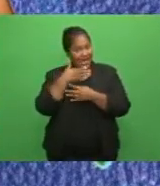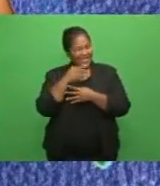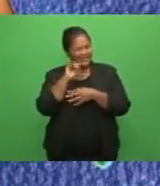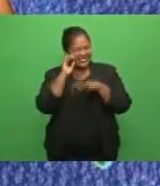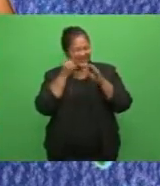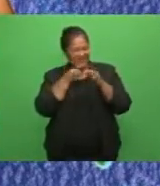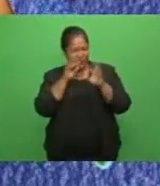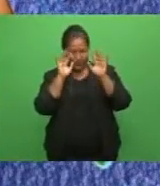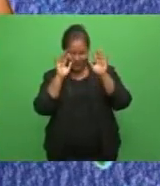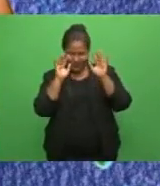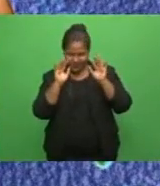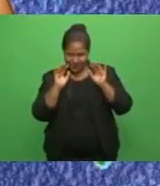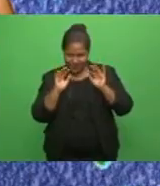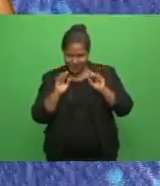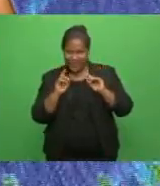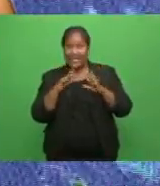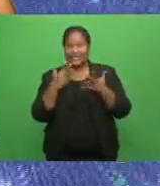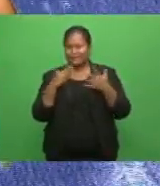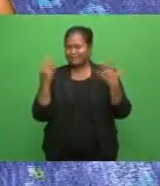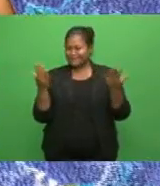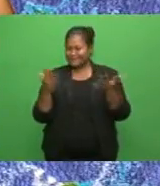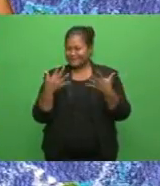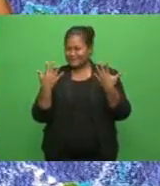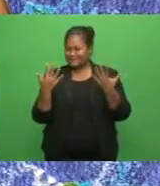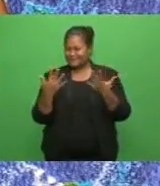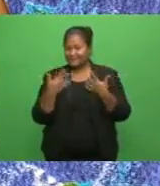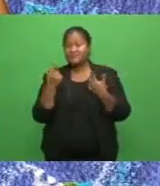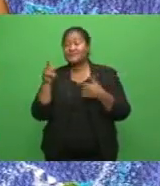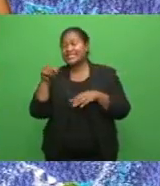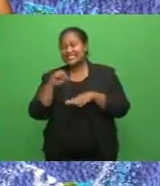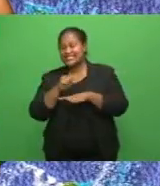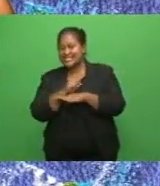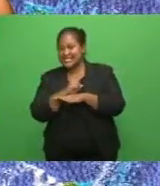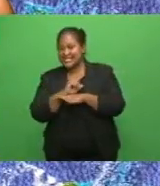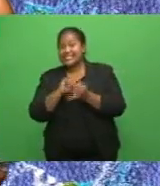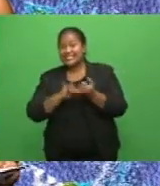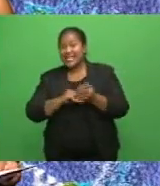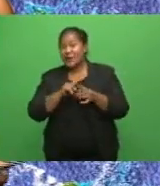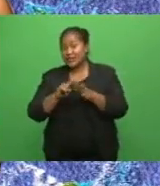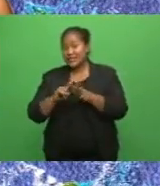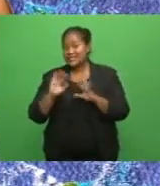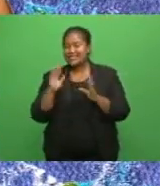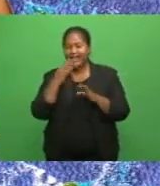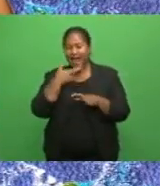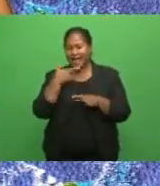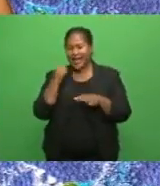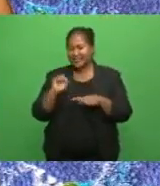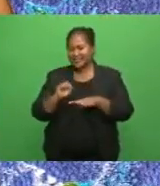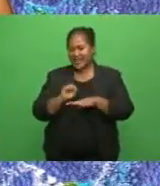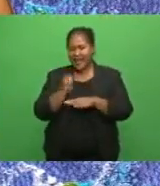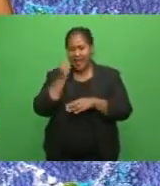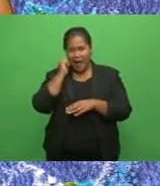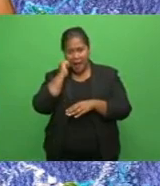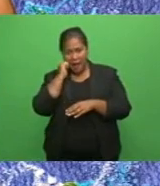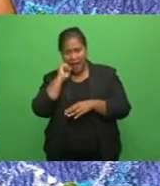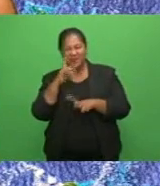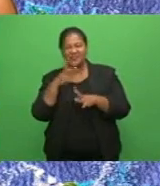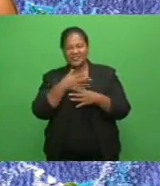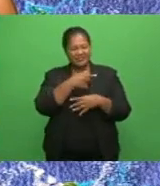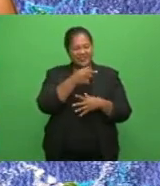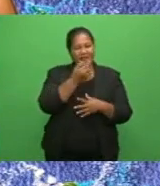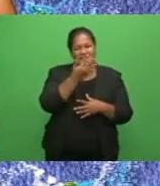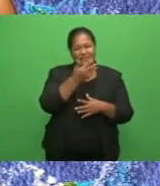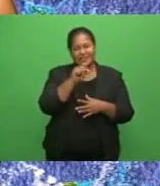showers, quite breezy for now. At sea, southeast winds are nice and calm, gusting from 15 to 25